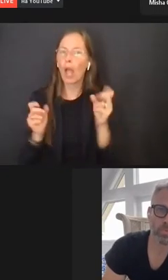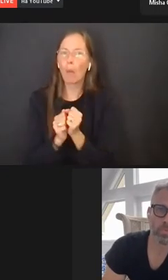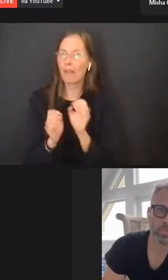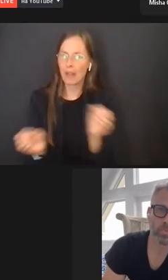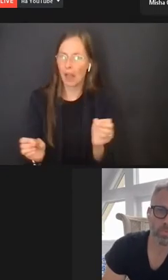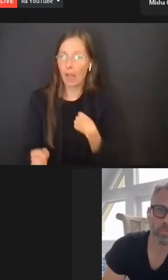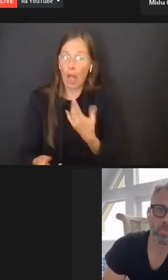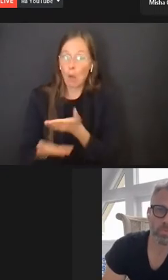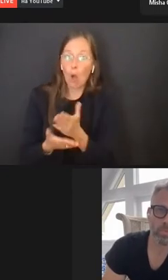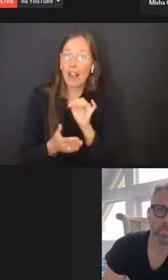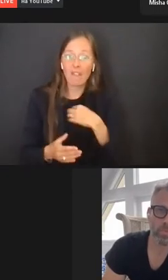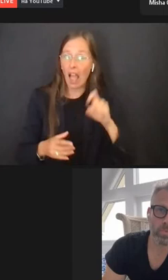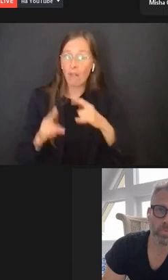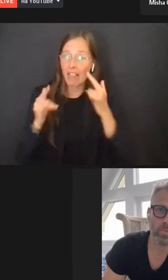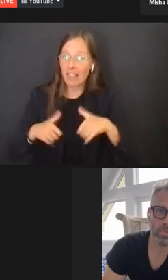needed to.